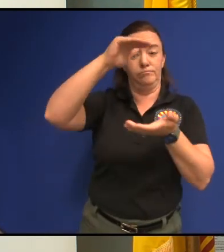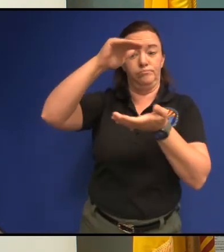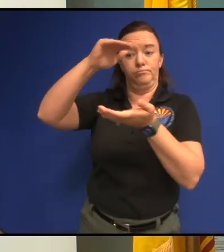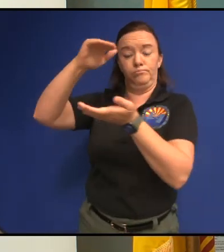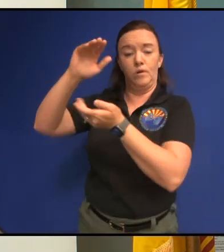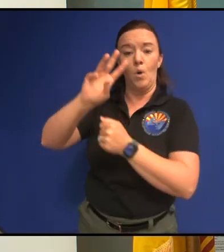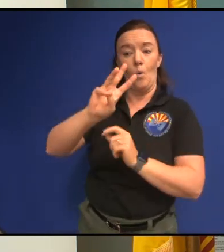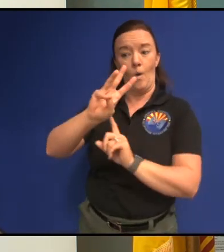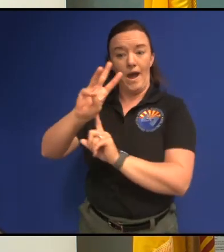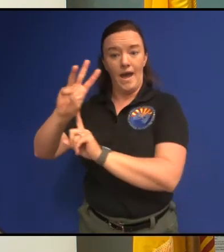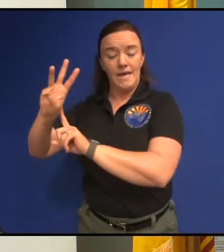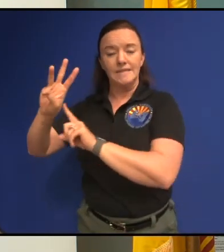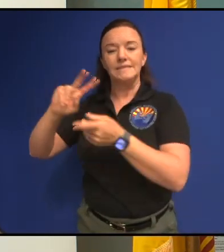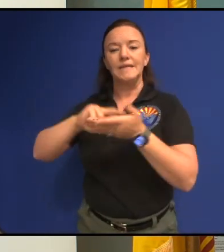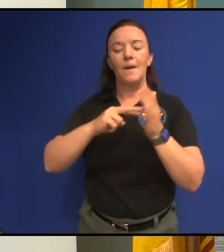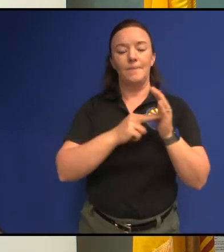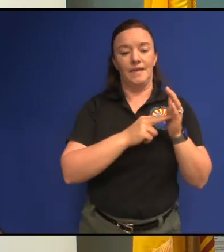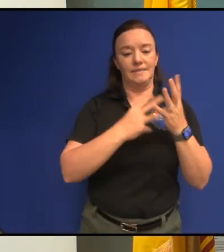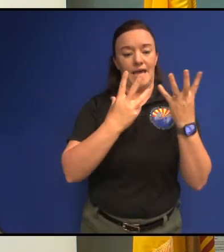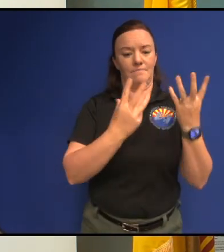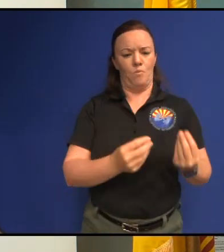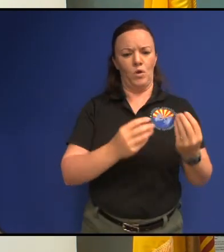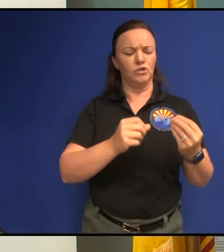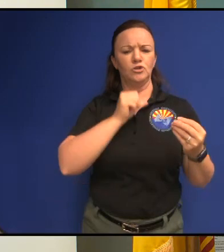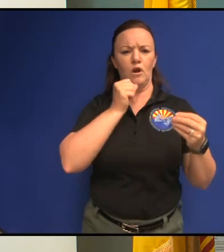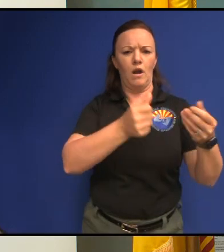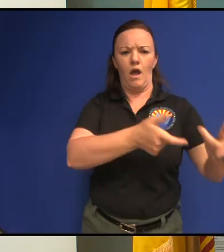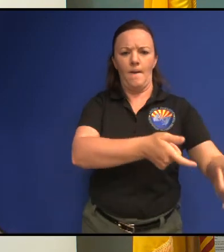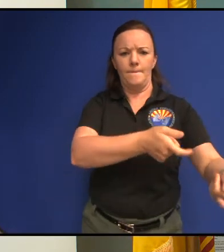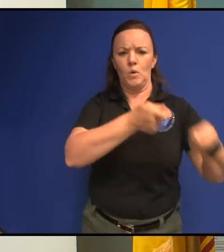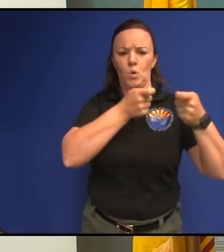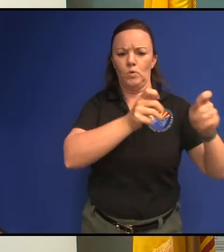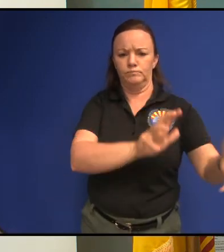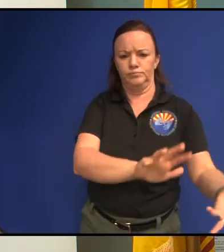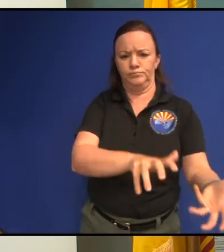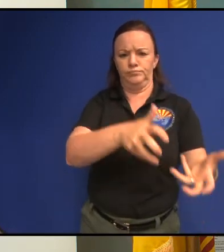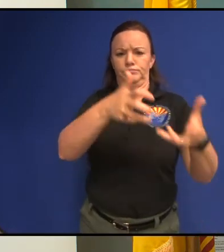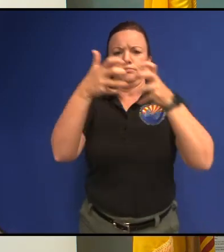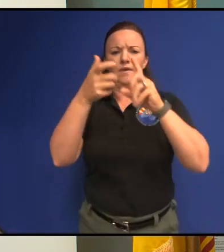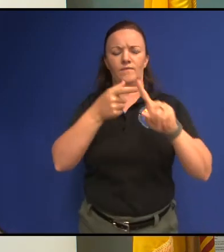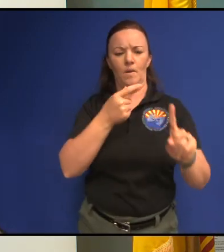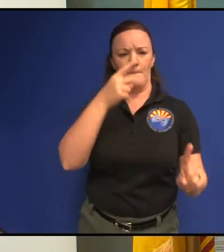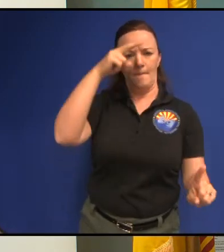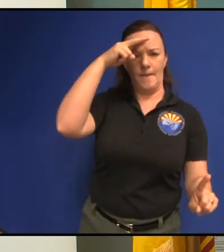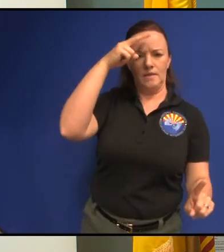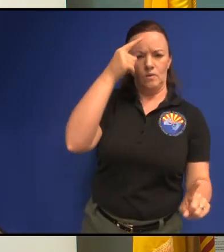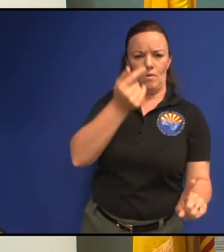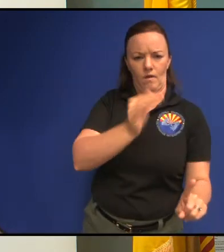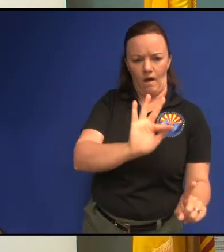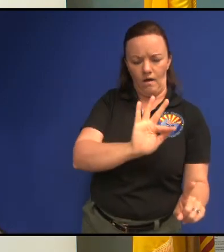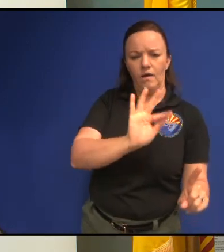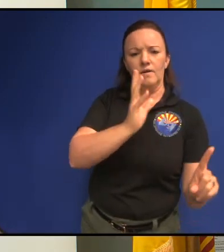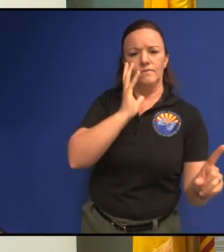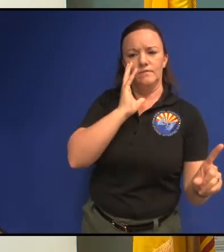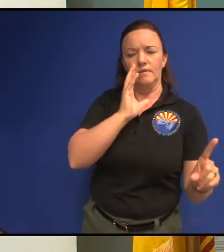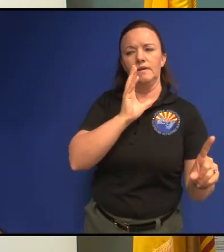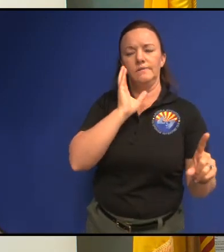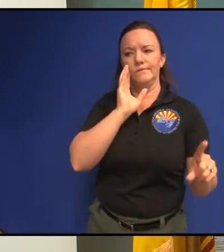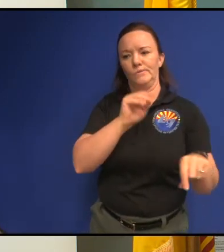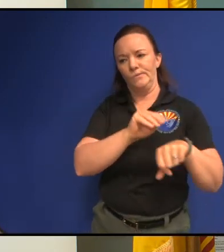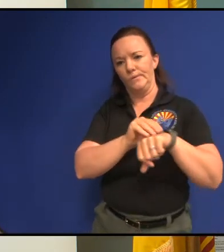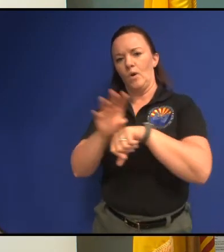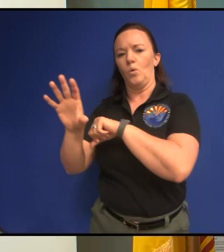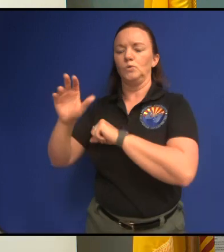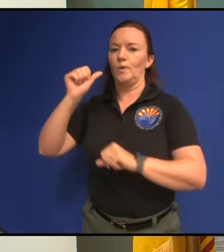we start to see less of that moisture pulled from the Gulf of Mexico and start to end up, heading into northern Mexico and Arizona